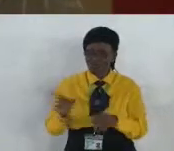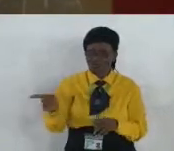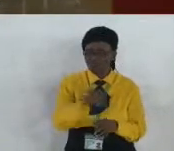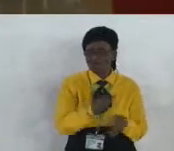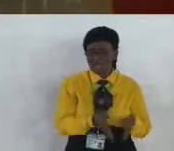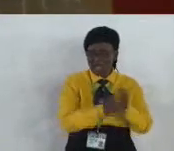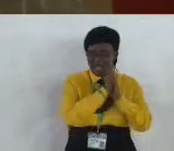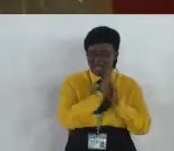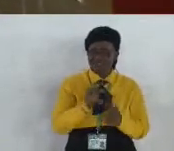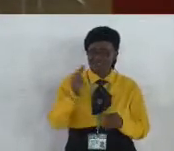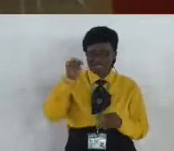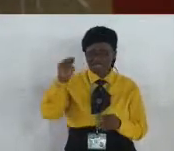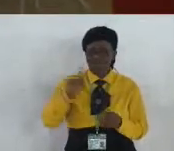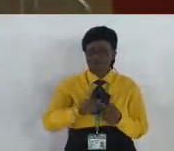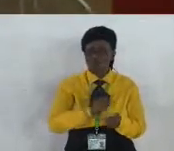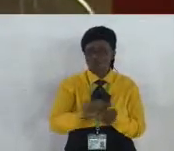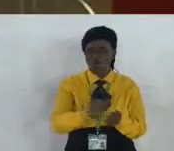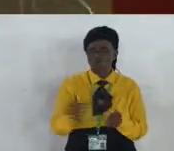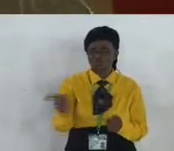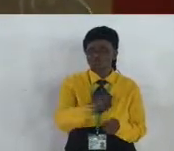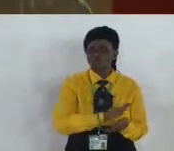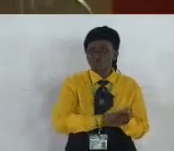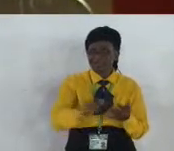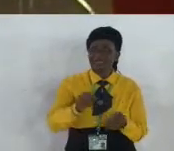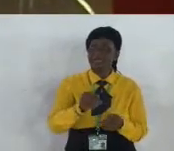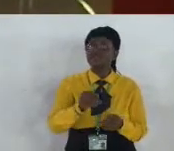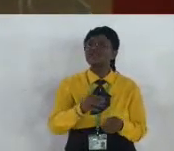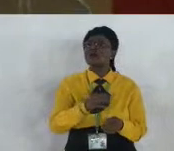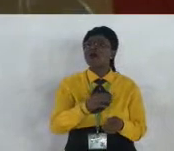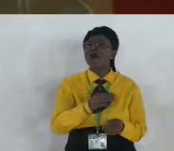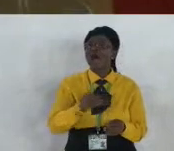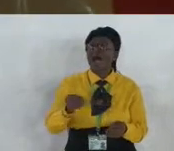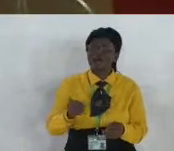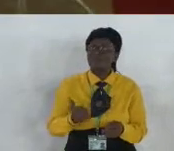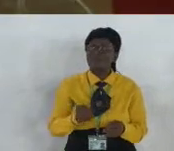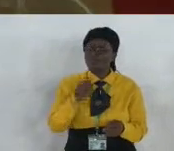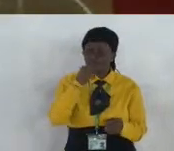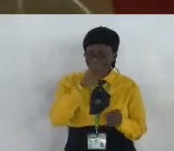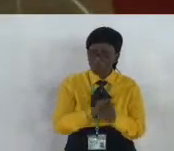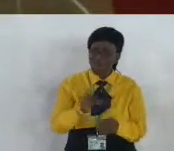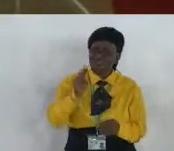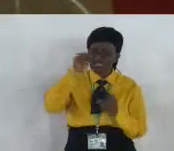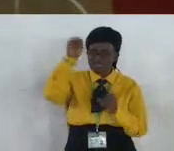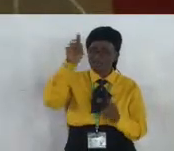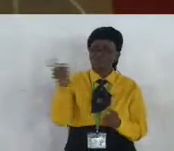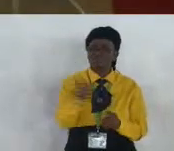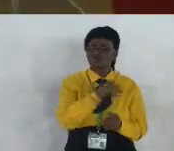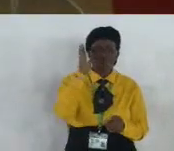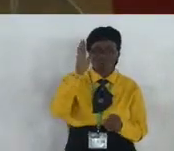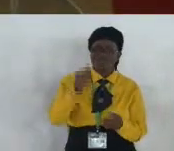Lord and your Savior. Promise Him that you will serve Him for the rest of your life.